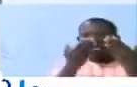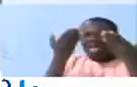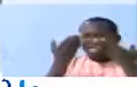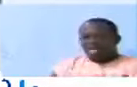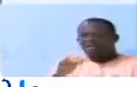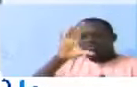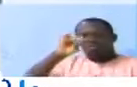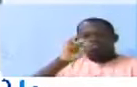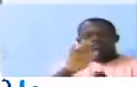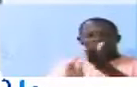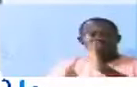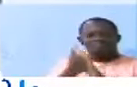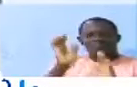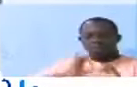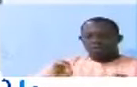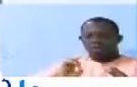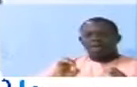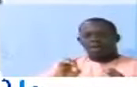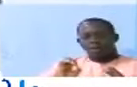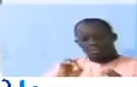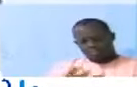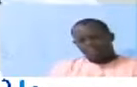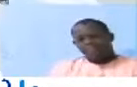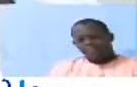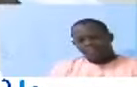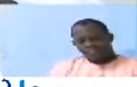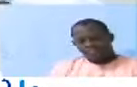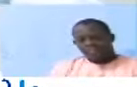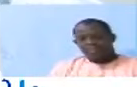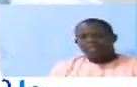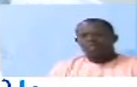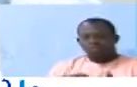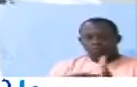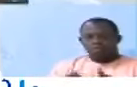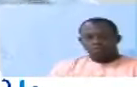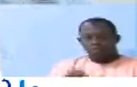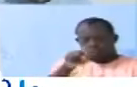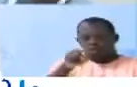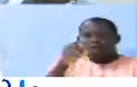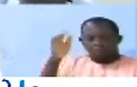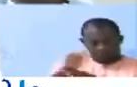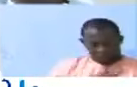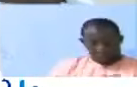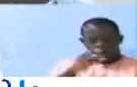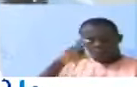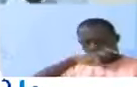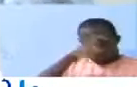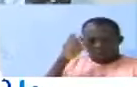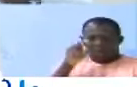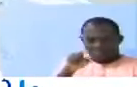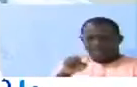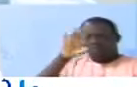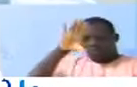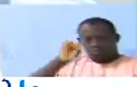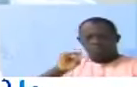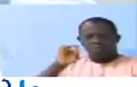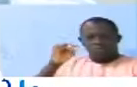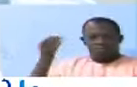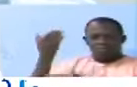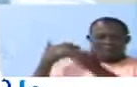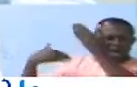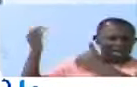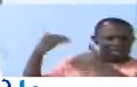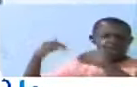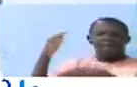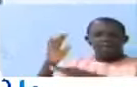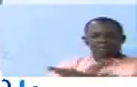am not doing any of those things. Okay, so this is the job you used to do previously. Ina